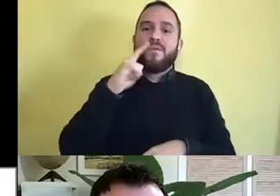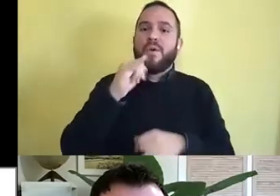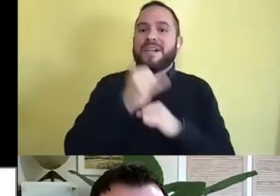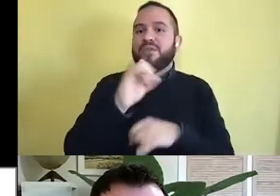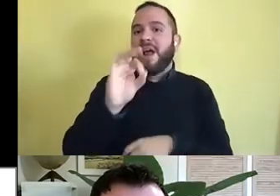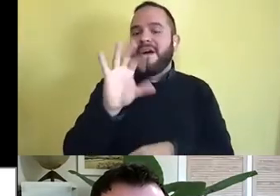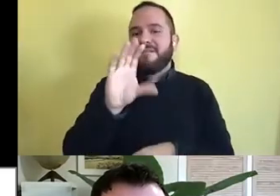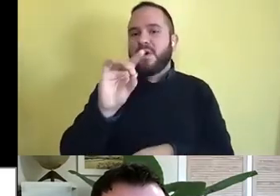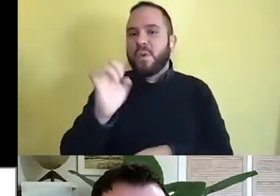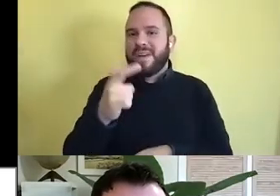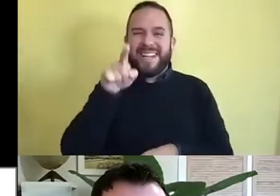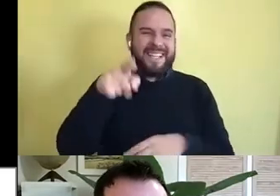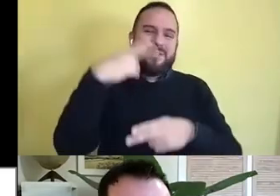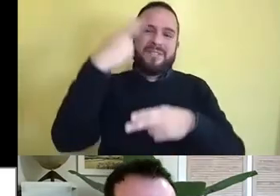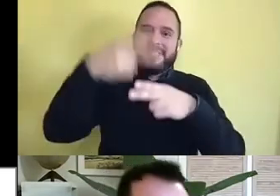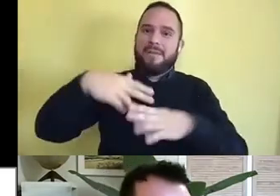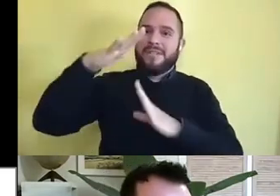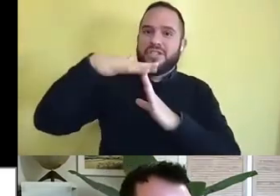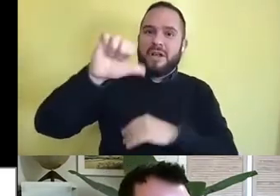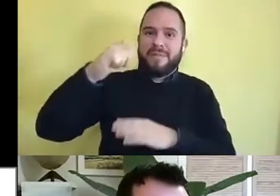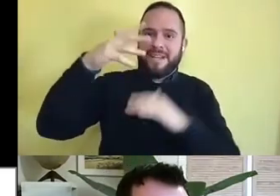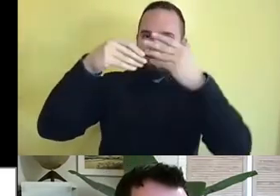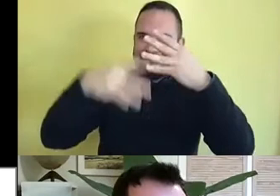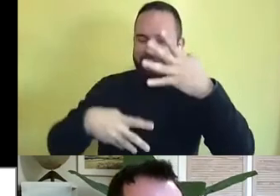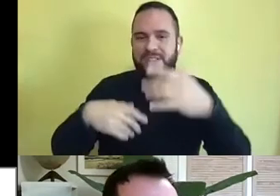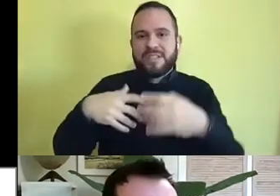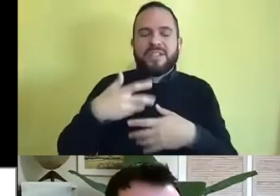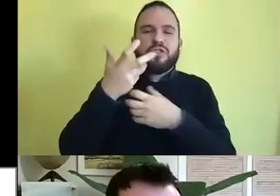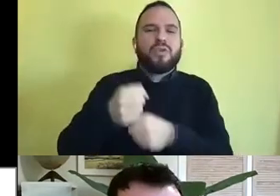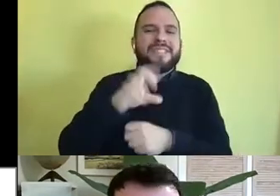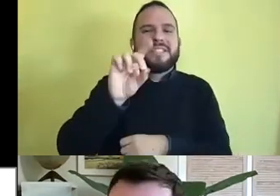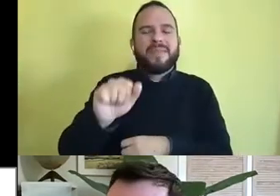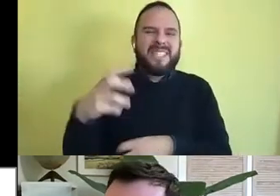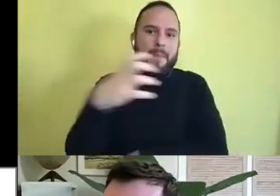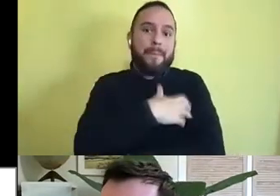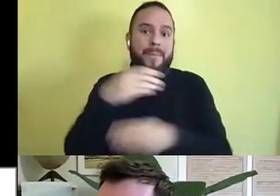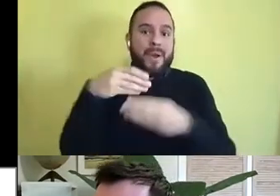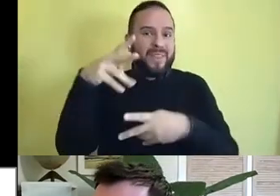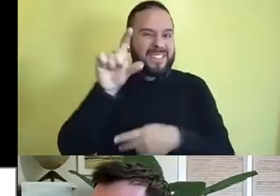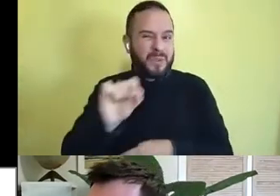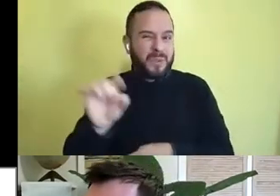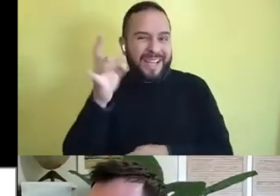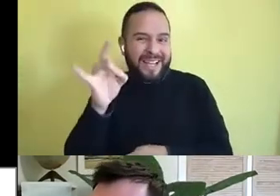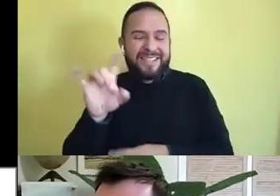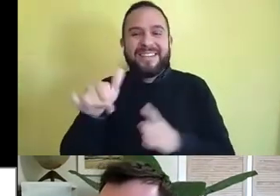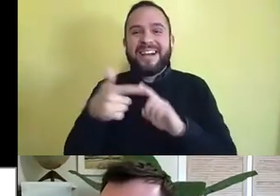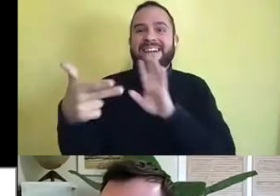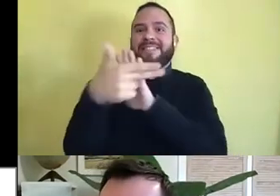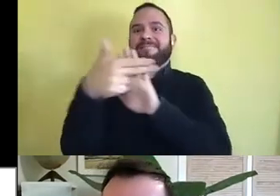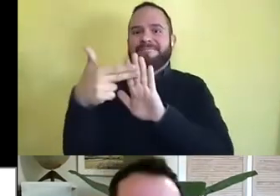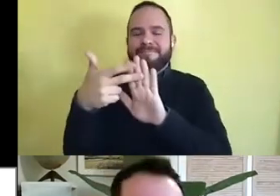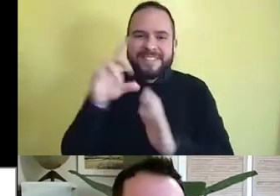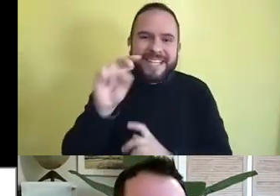was named in the top 10 of the Shaw Trust Disability Power List in 2018 and was named